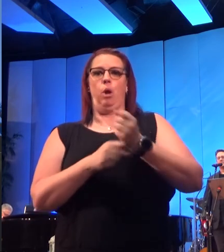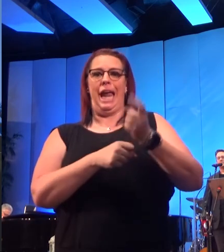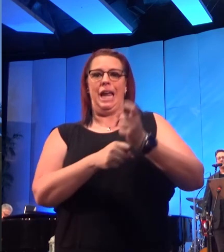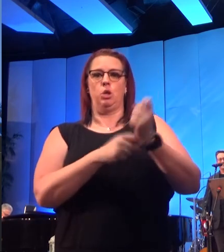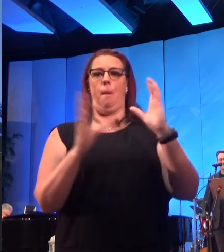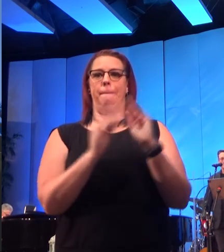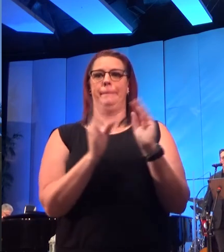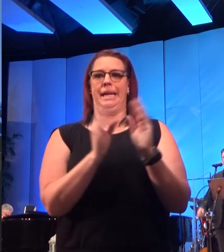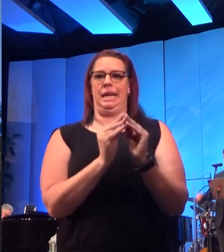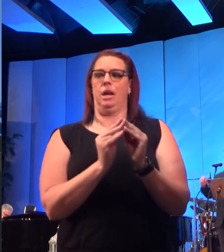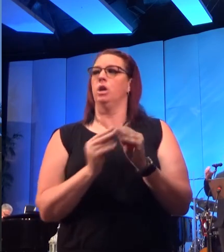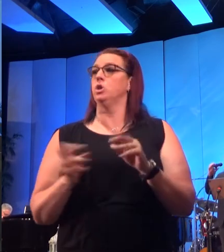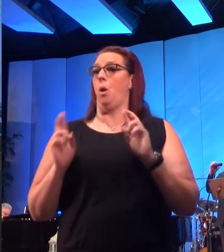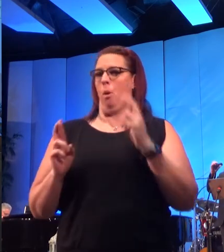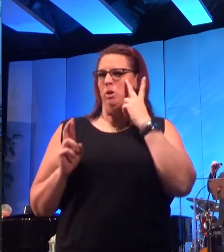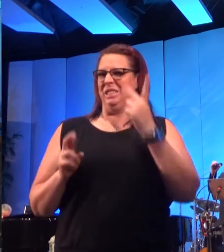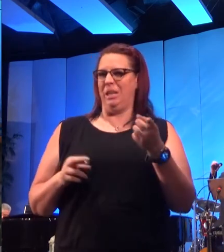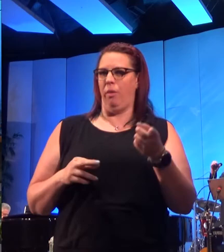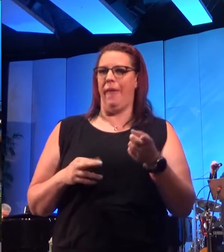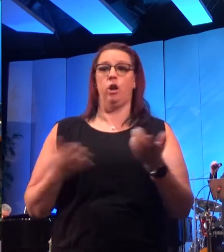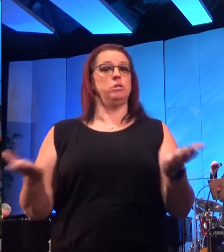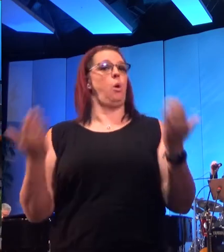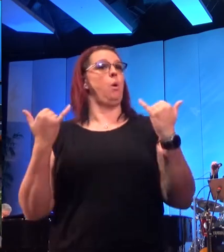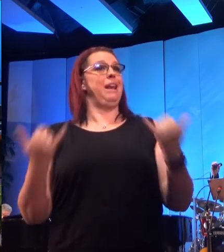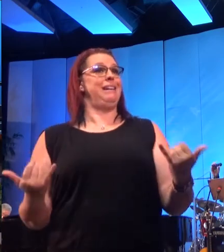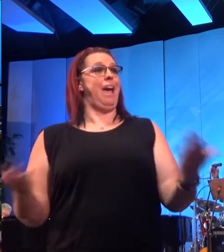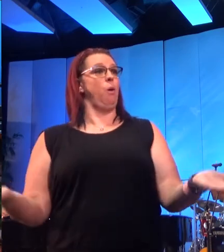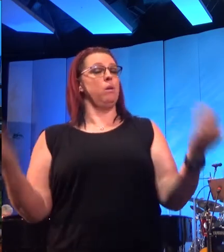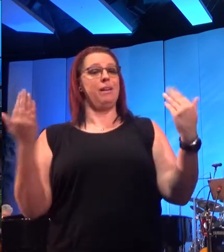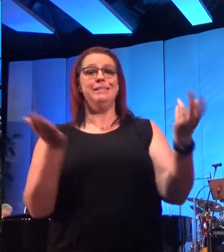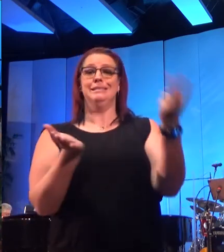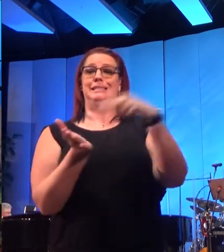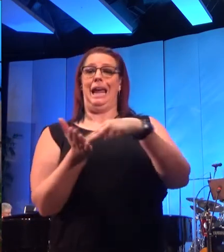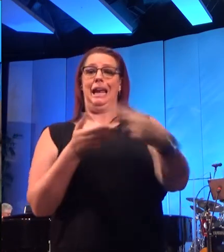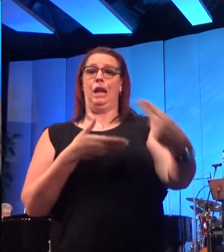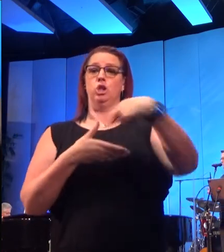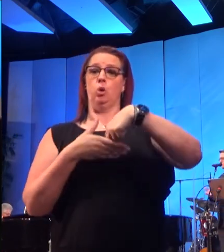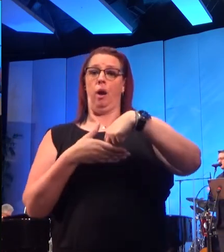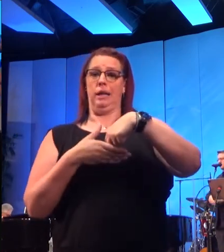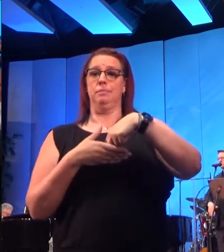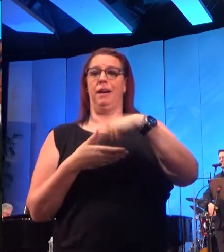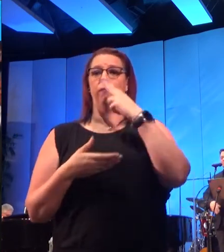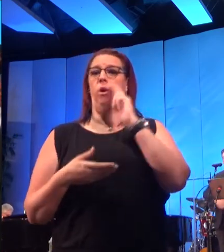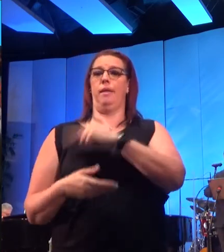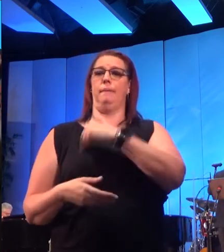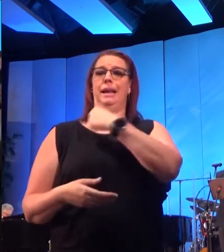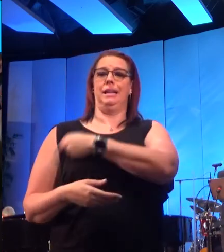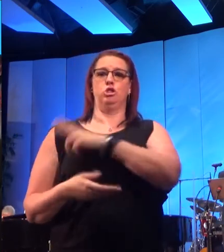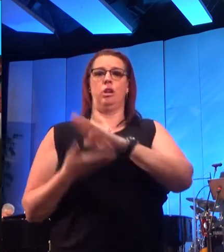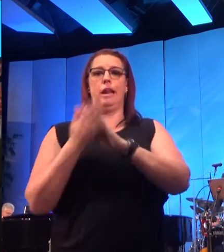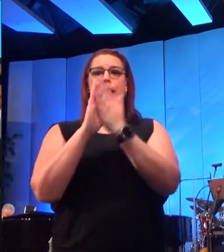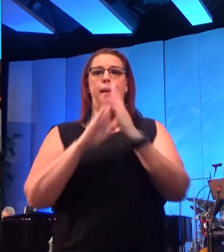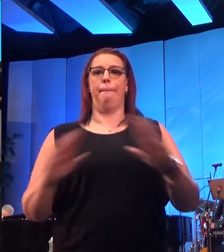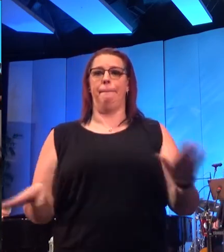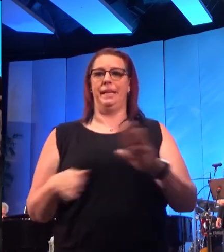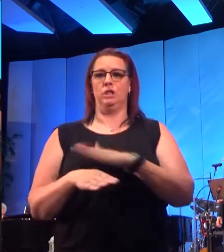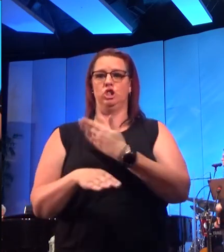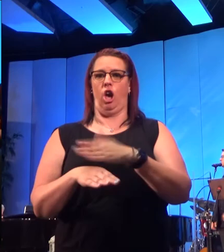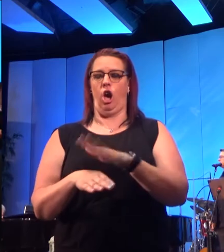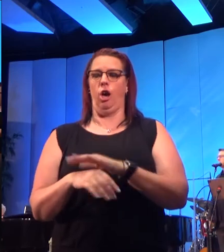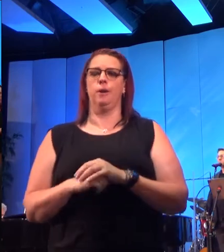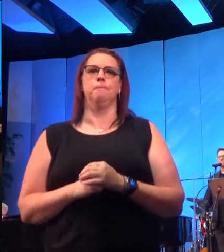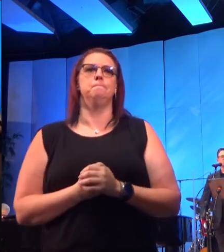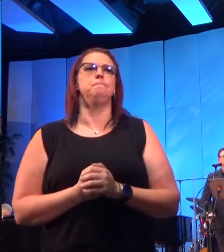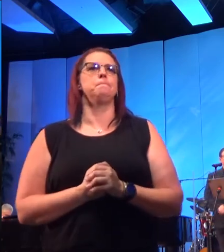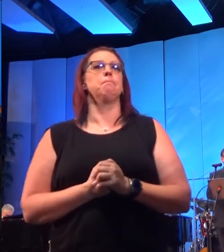see you there. So I'm going to invite you now to stand and join me for the benediction and the peace song. So we